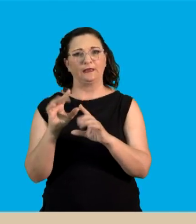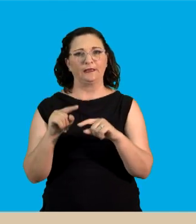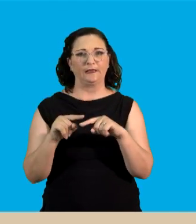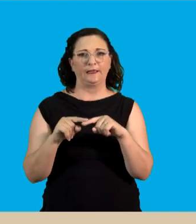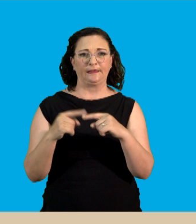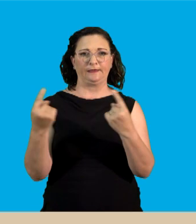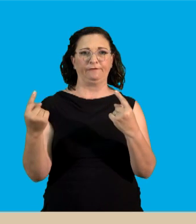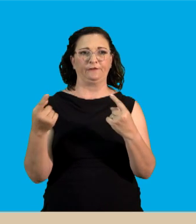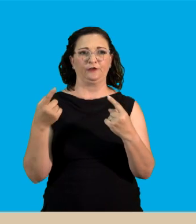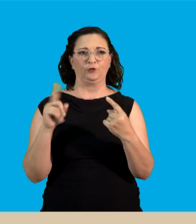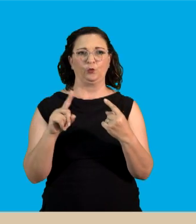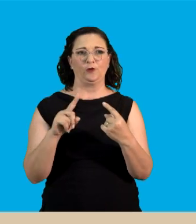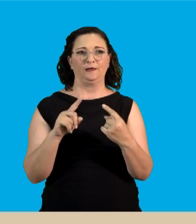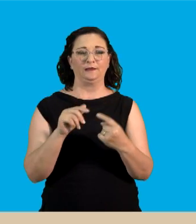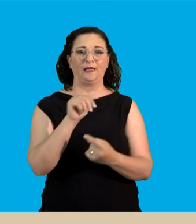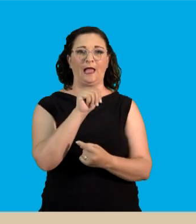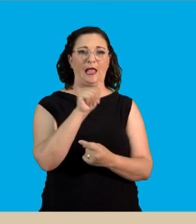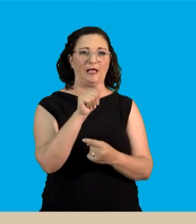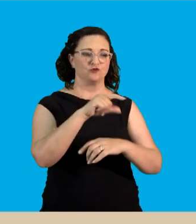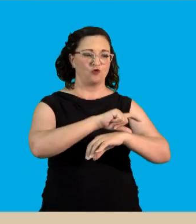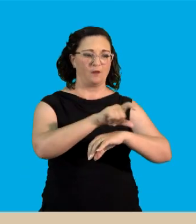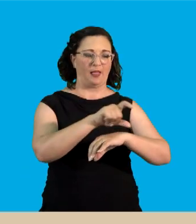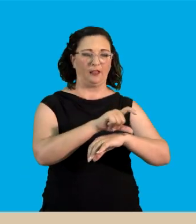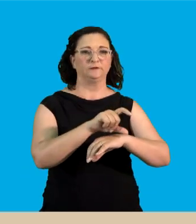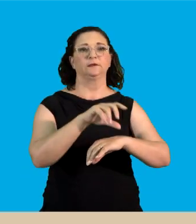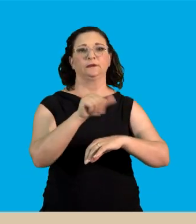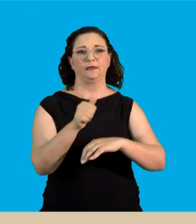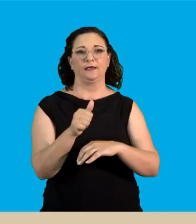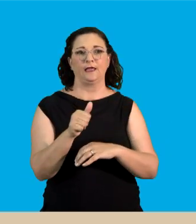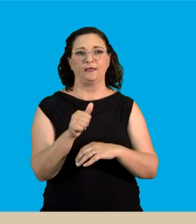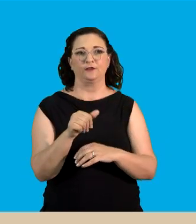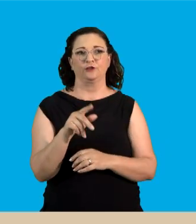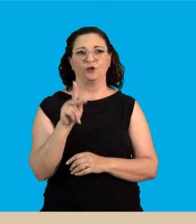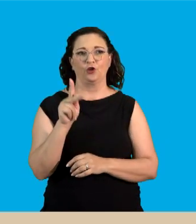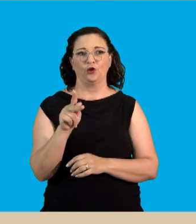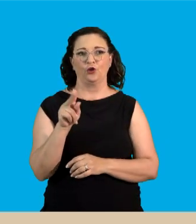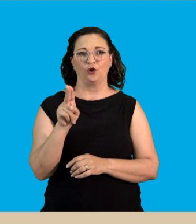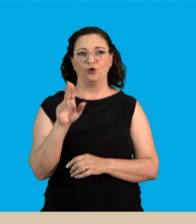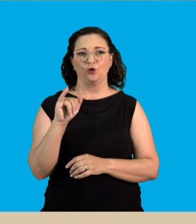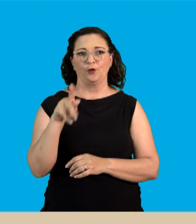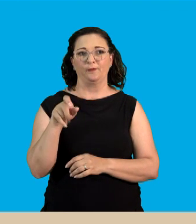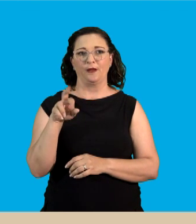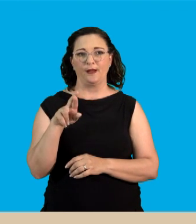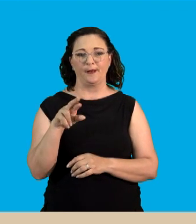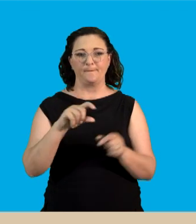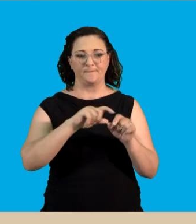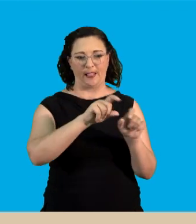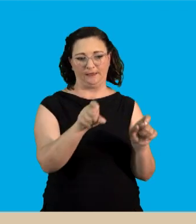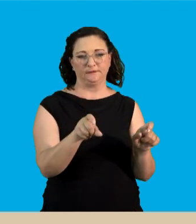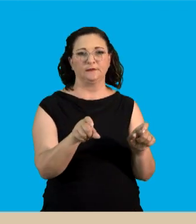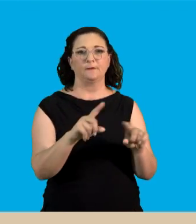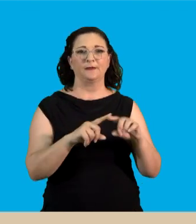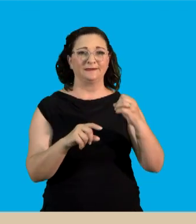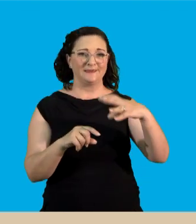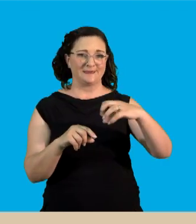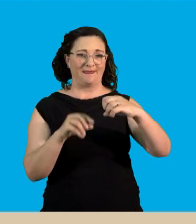difference between the asteroid belt as well as the Kuiper belt. Now, if you look at the sun, there